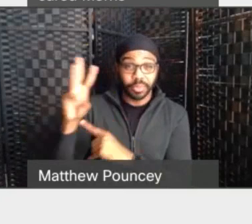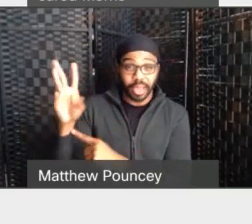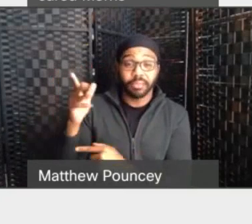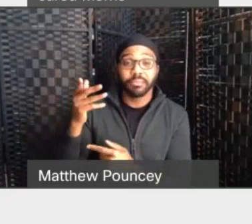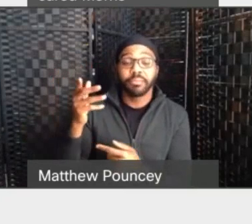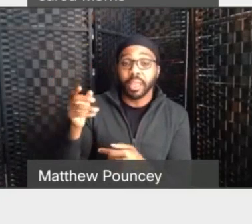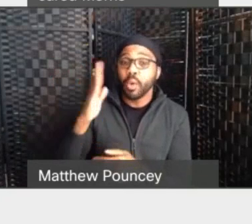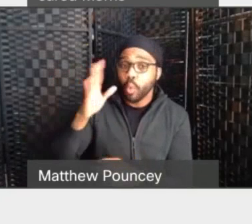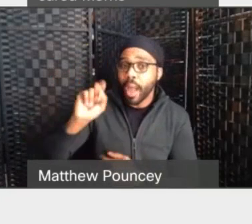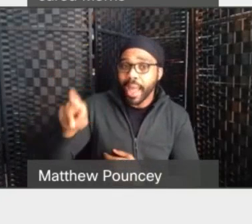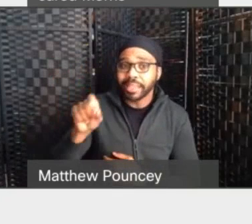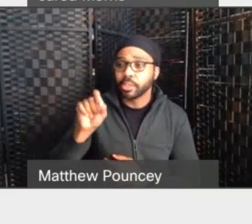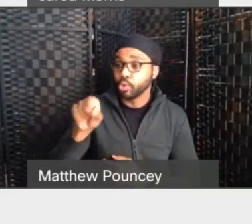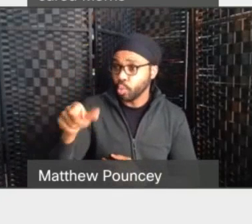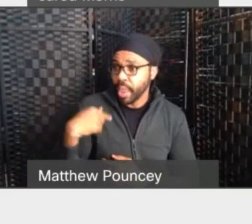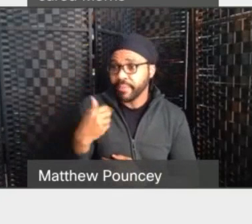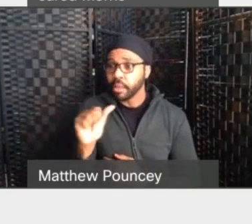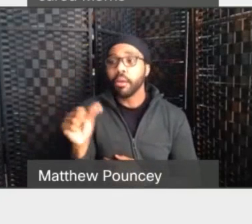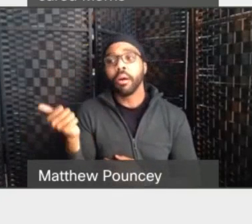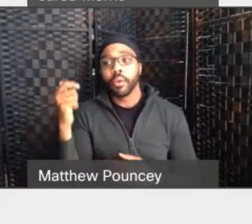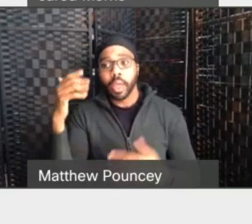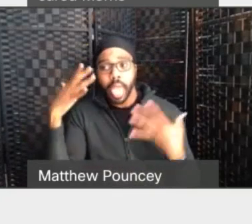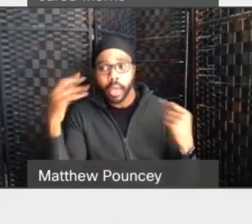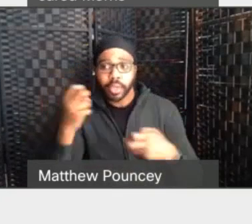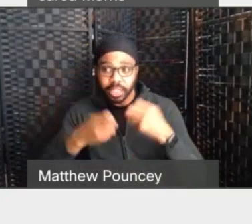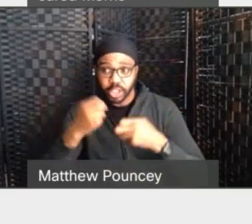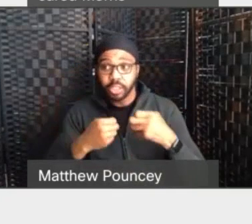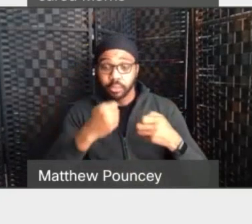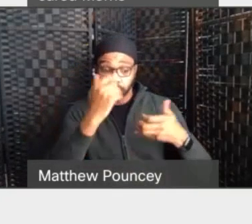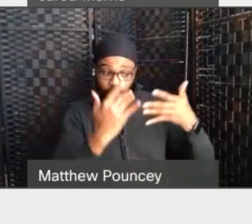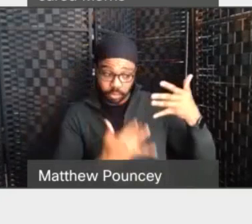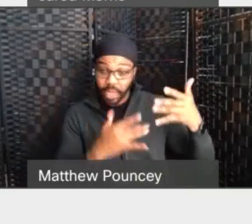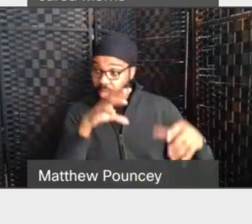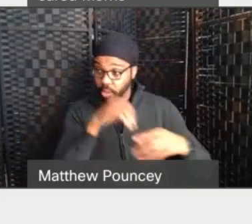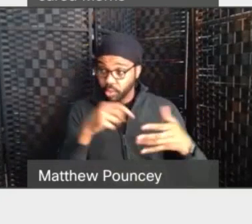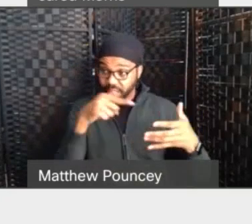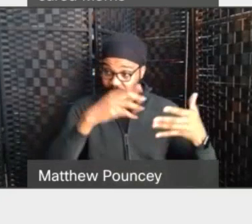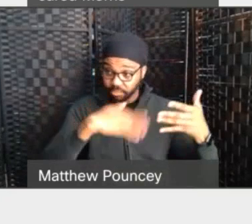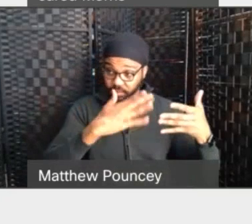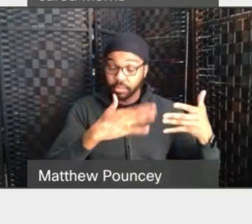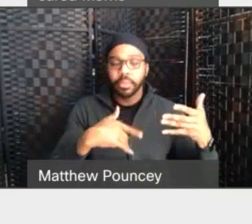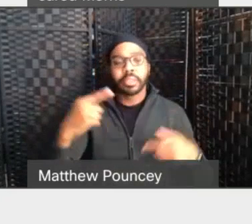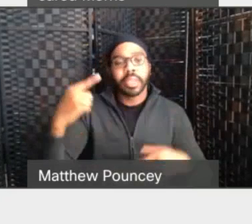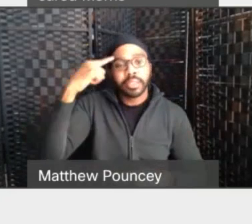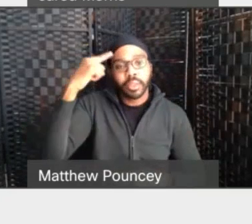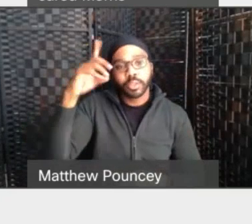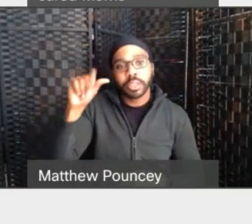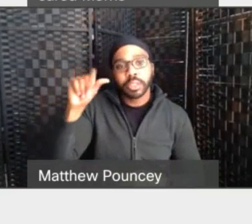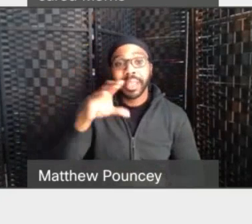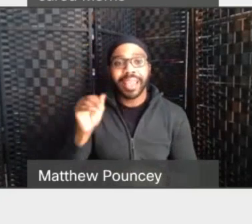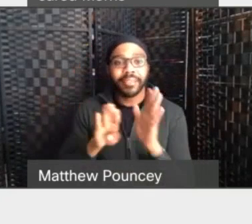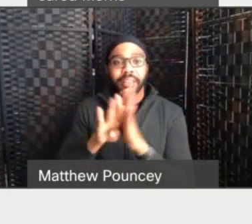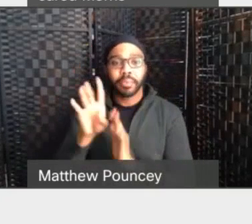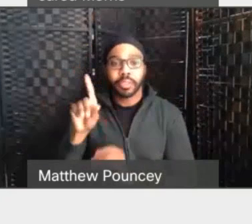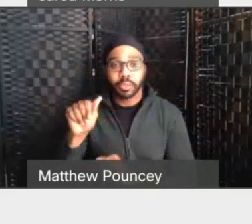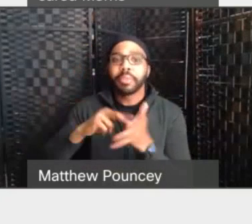asks if you have any of a list of underlying conditions, and included on that list is intellectual or developmental disability. So that would be